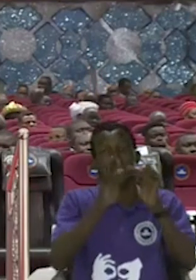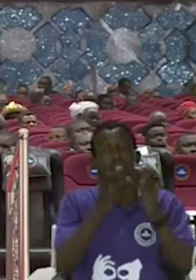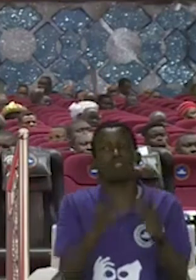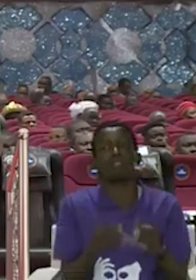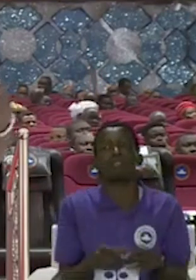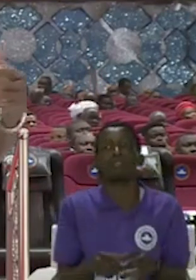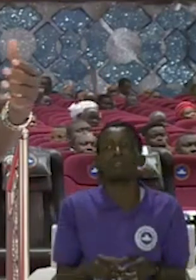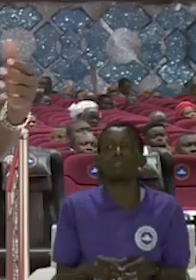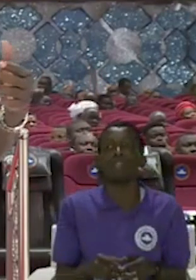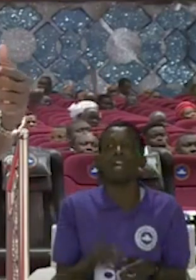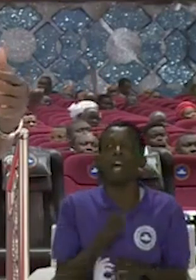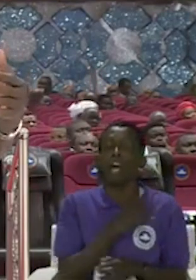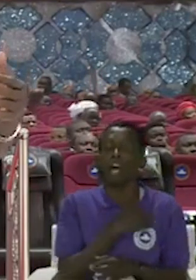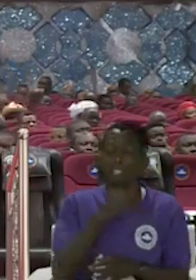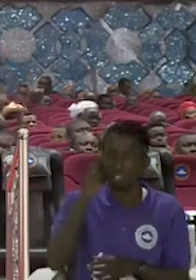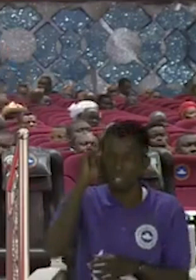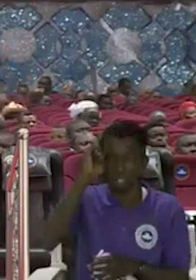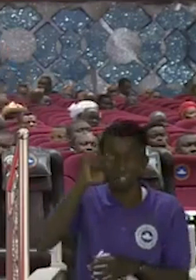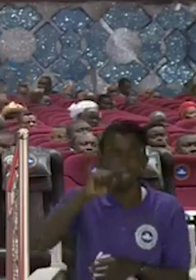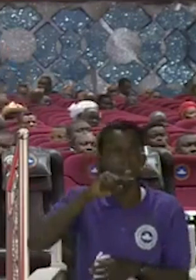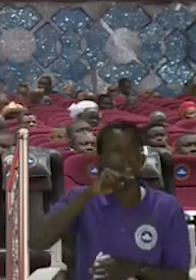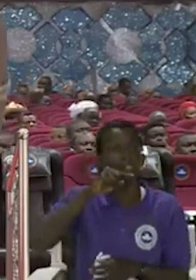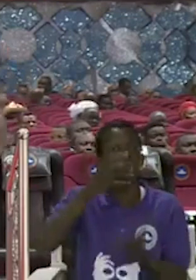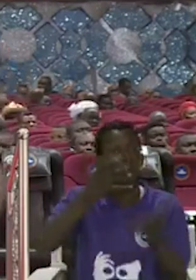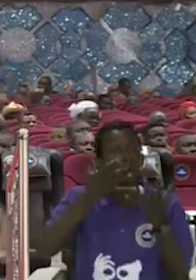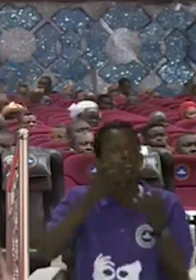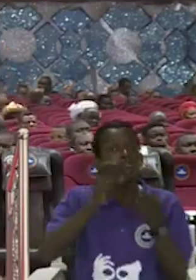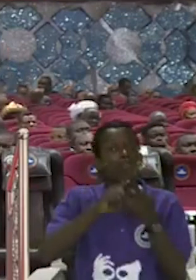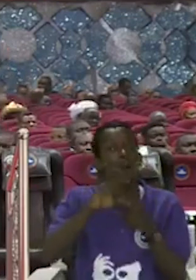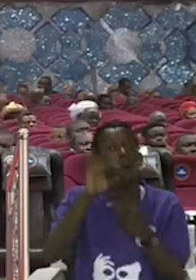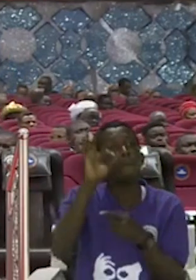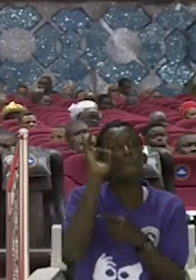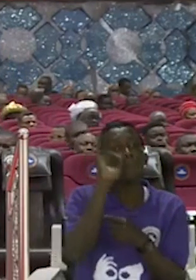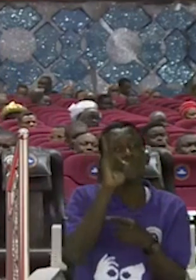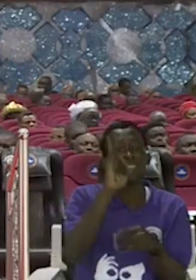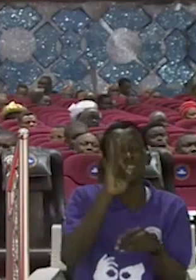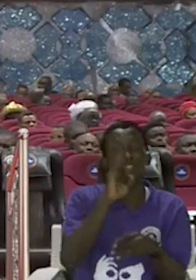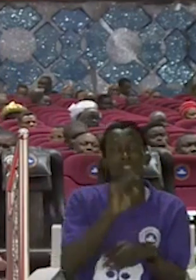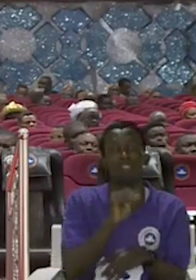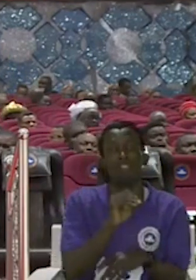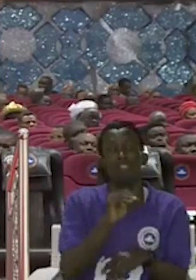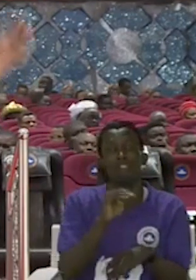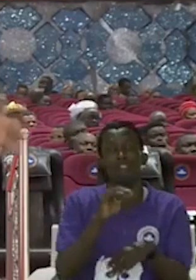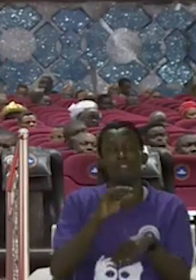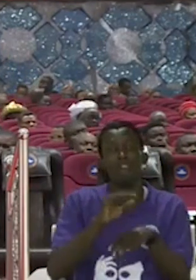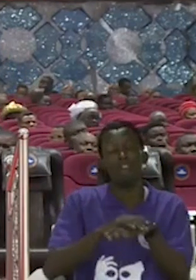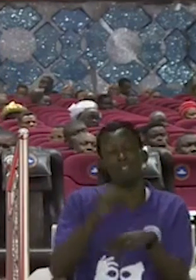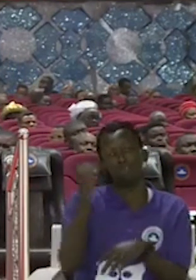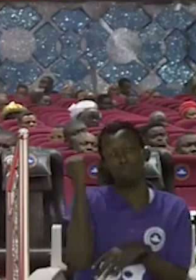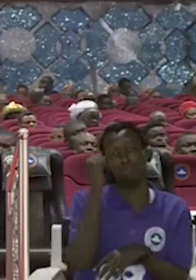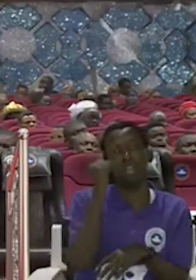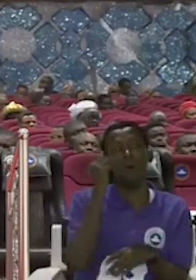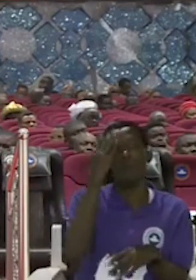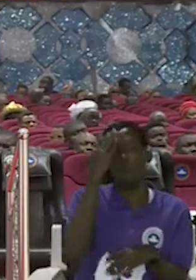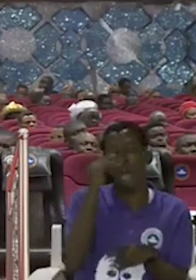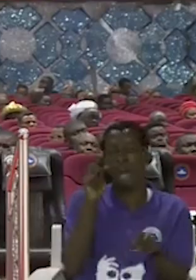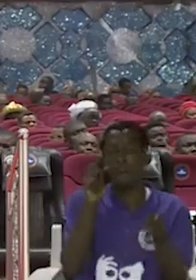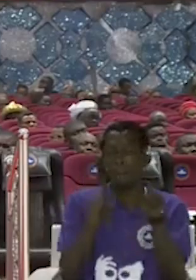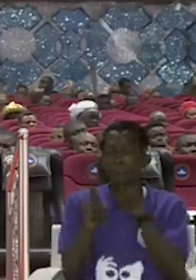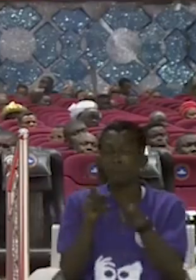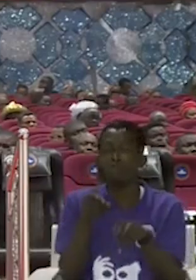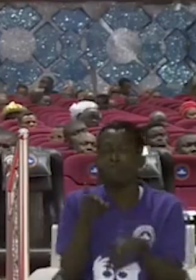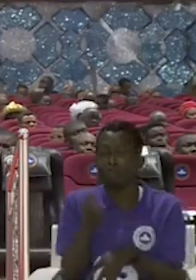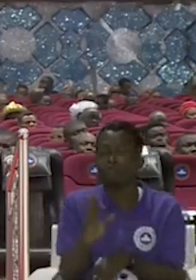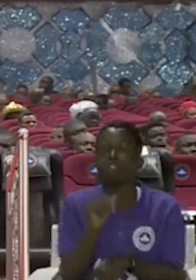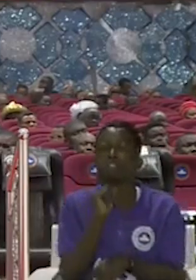and he said he wanted to preach a sermon on why people should not pay